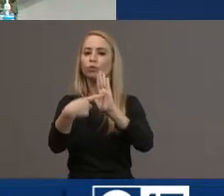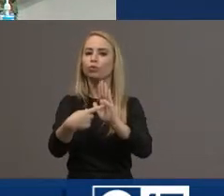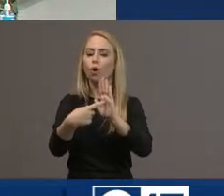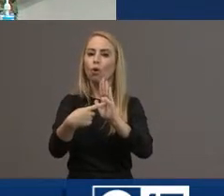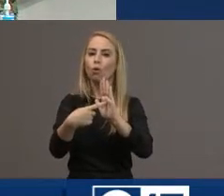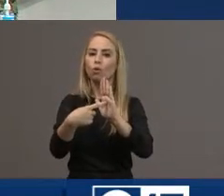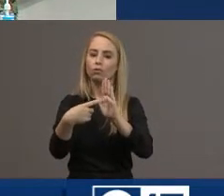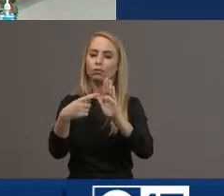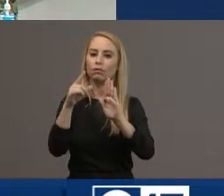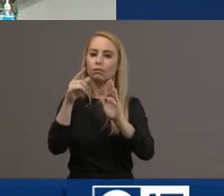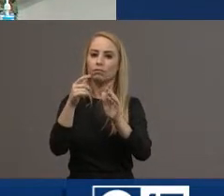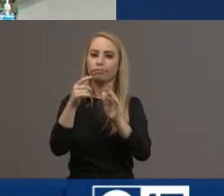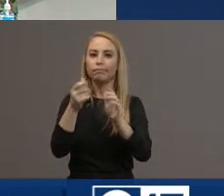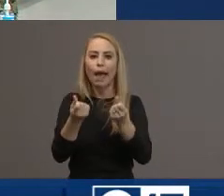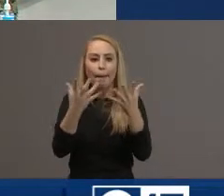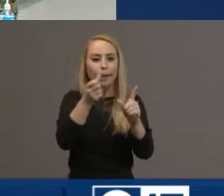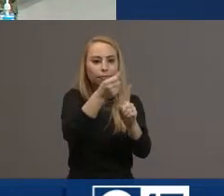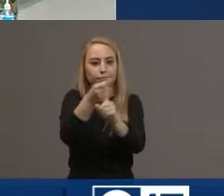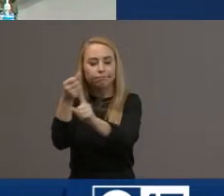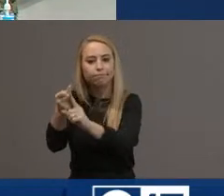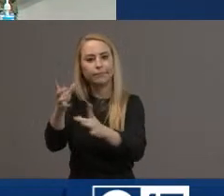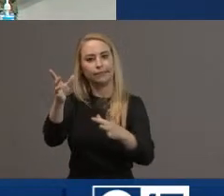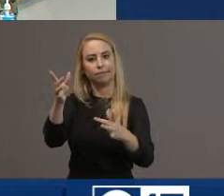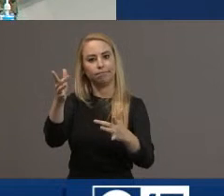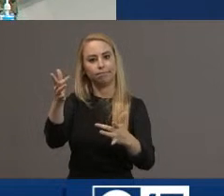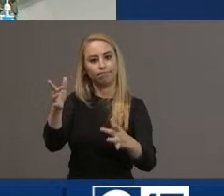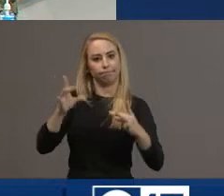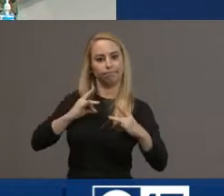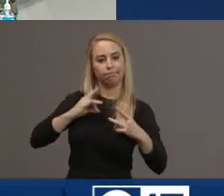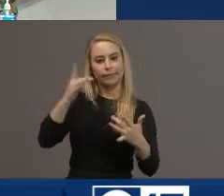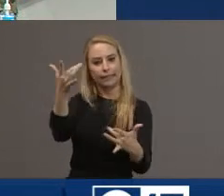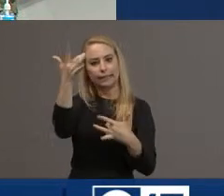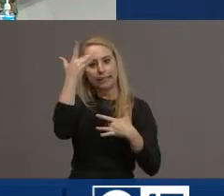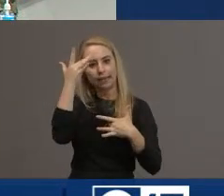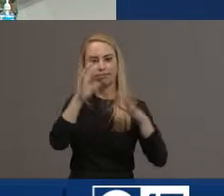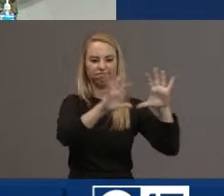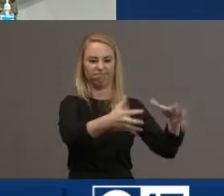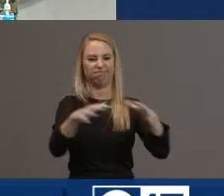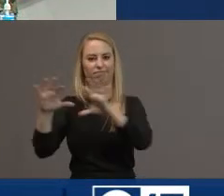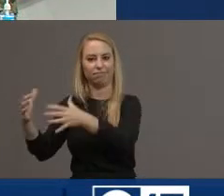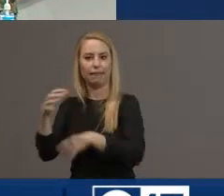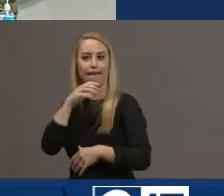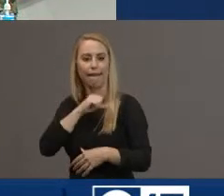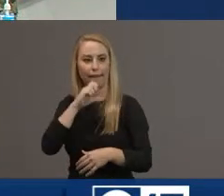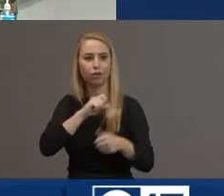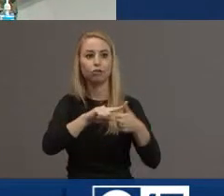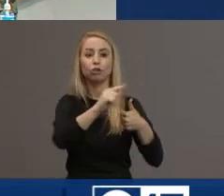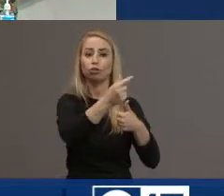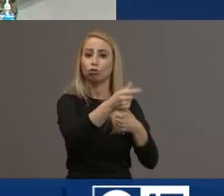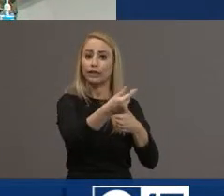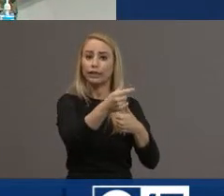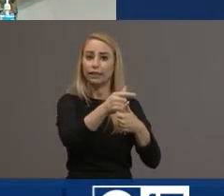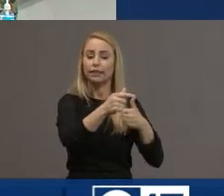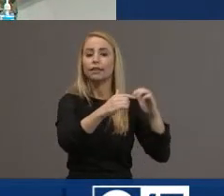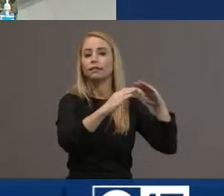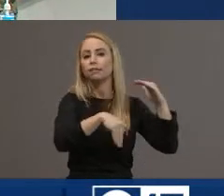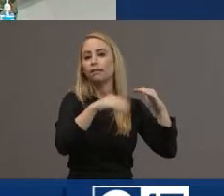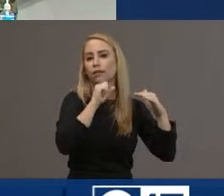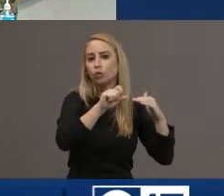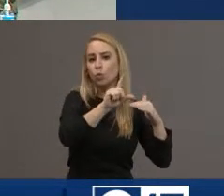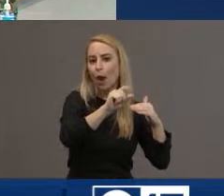a pie chart. Green represents people that are less than 20 years old. Blue is 20 to